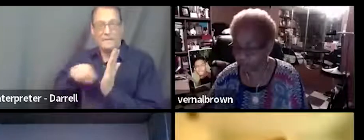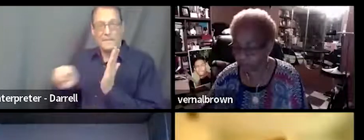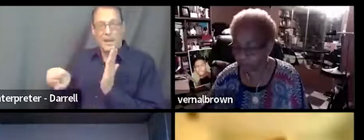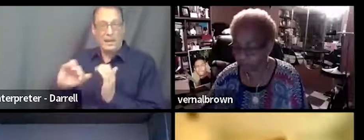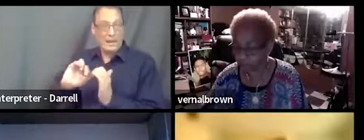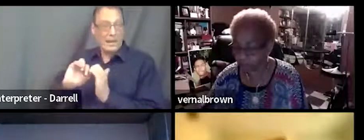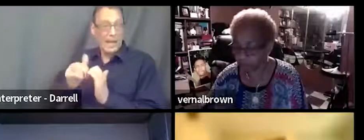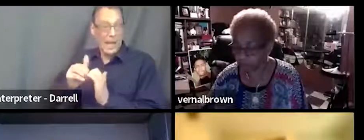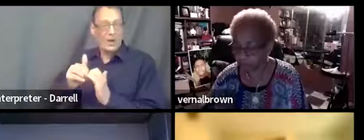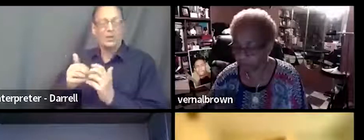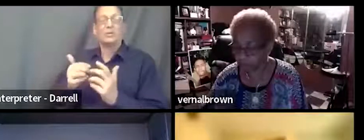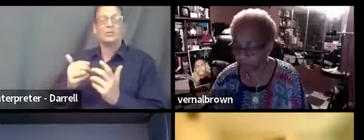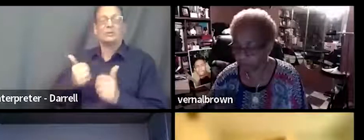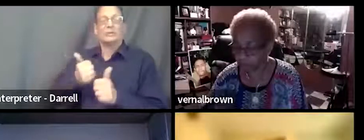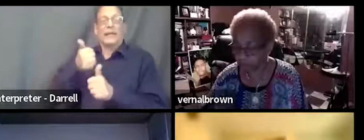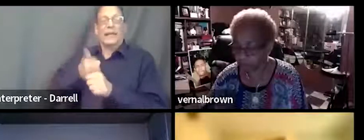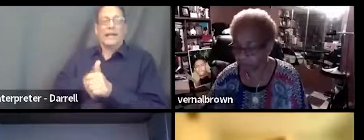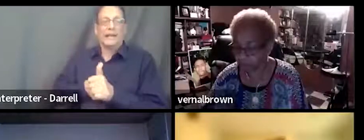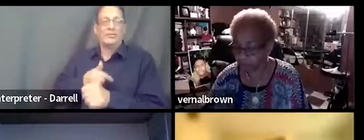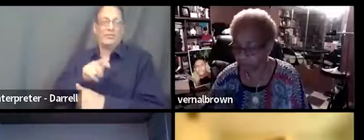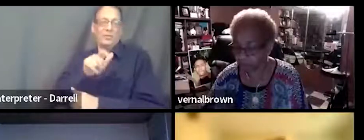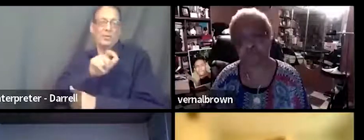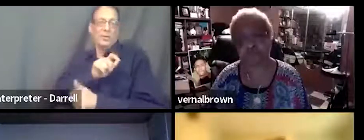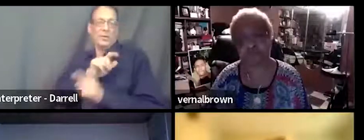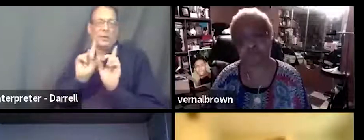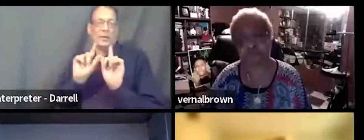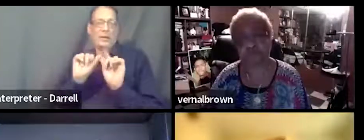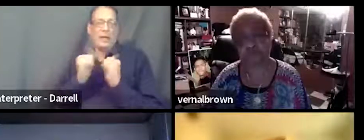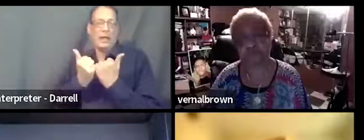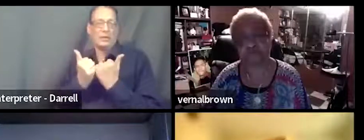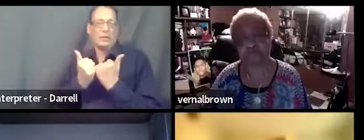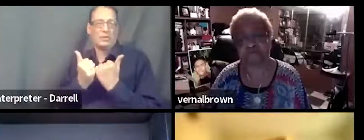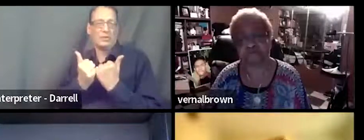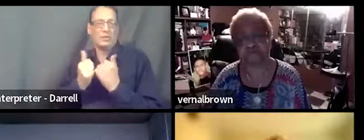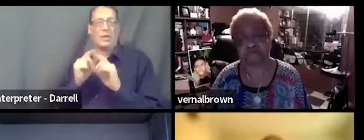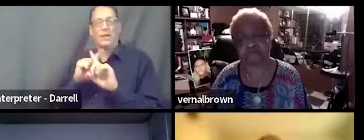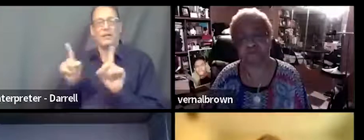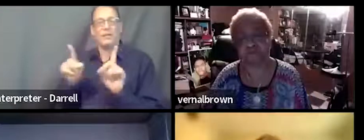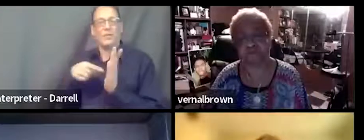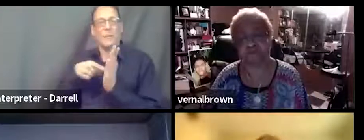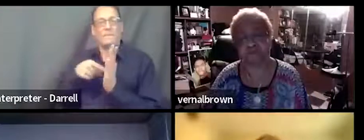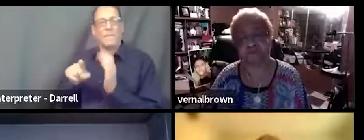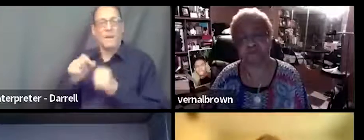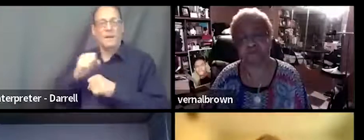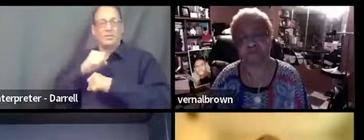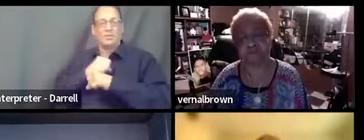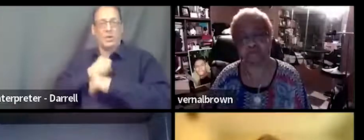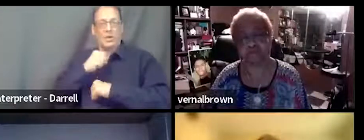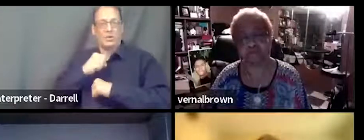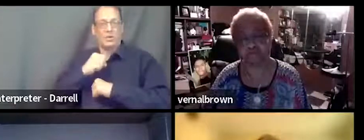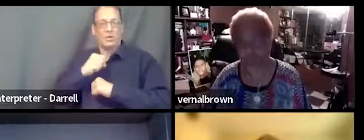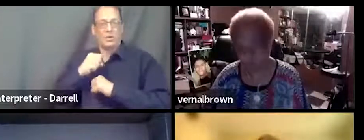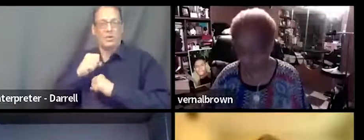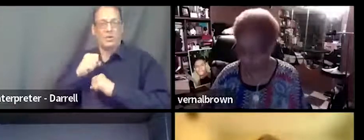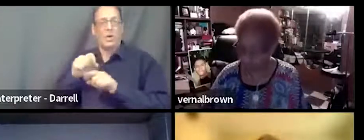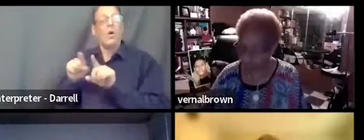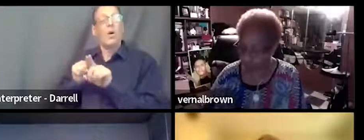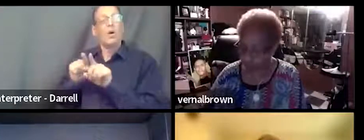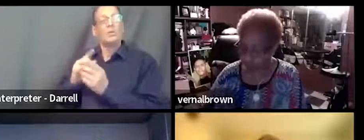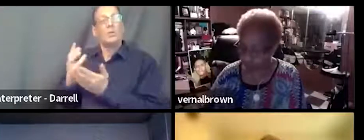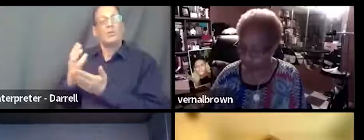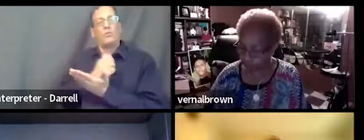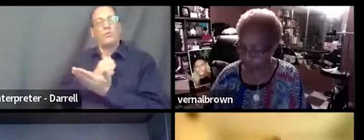fact that each of those law enforcement agencies have a different pay structure and or a different collective bargaining agreement with